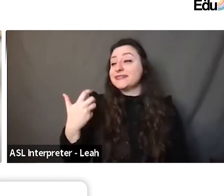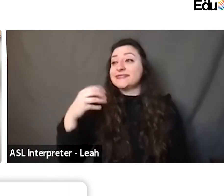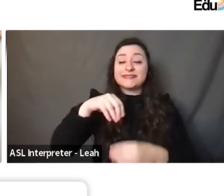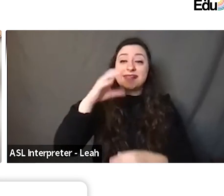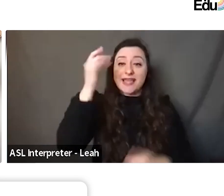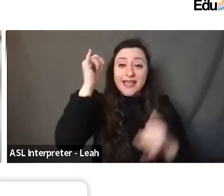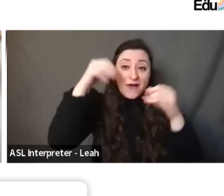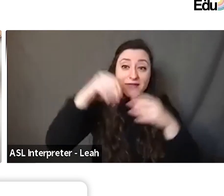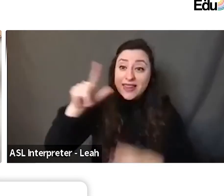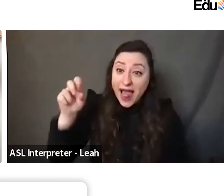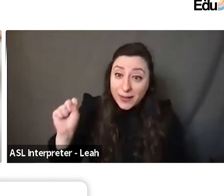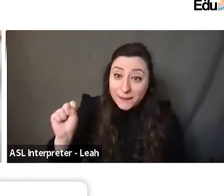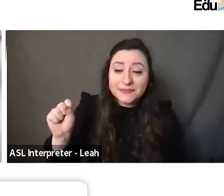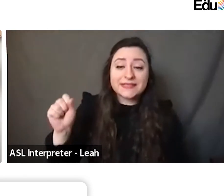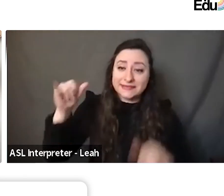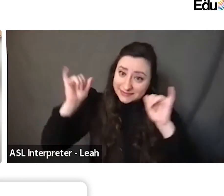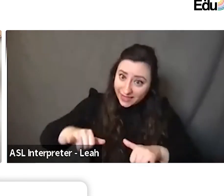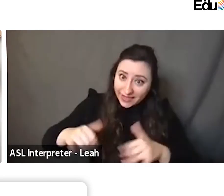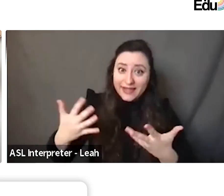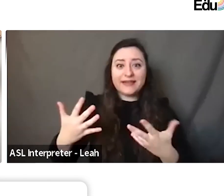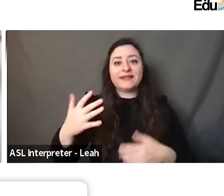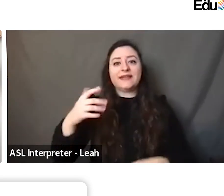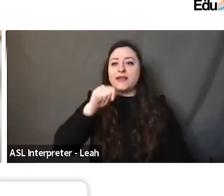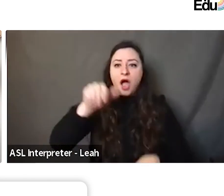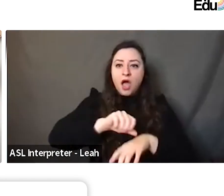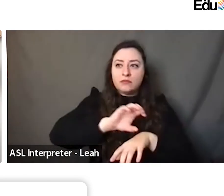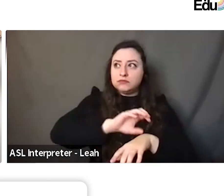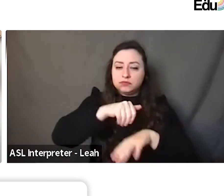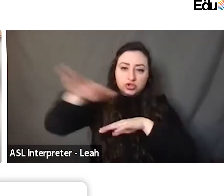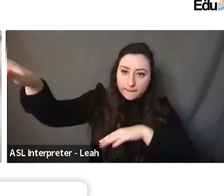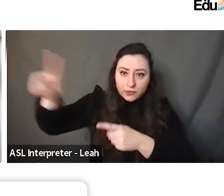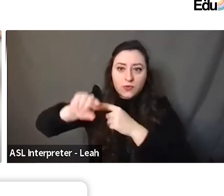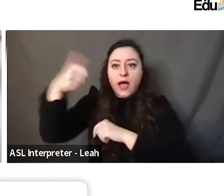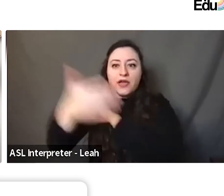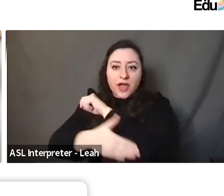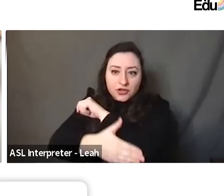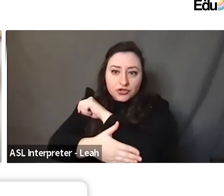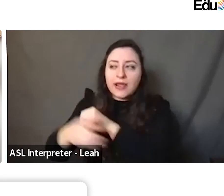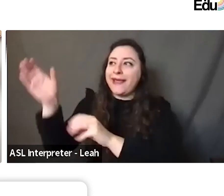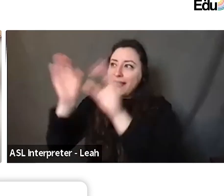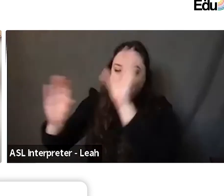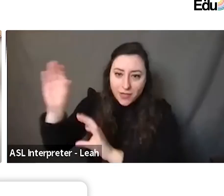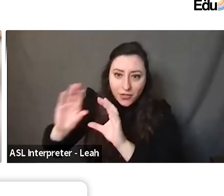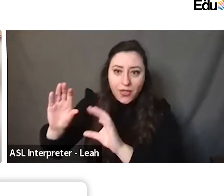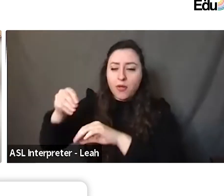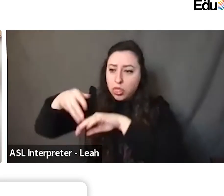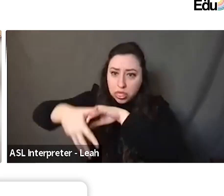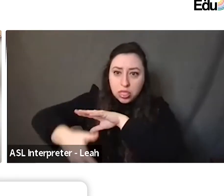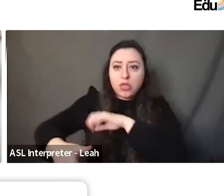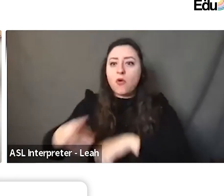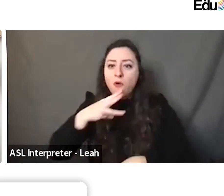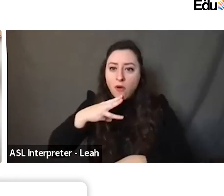they're not sent to Vietnam, right, to get tanned in a chemical facility that pollutes the waterways in Vietnam, and then